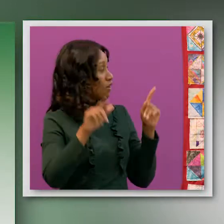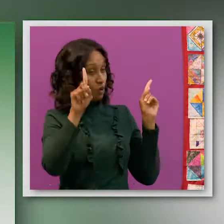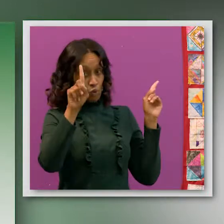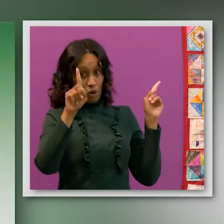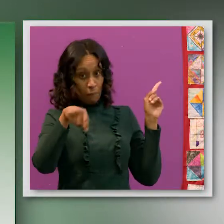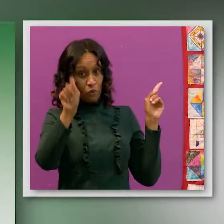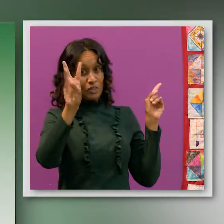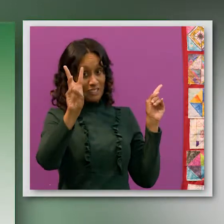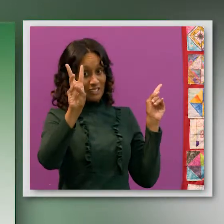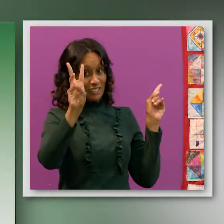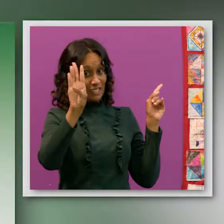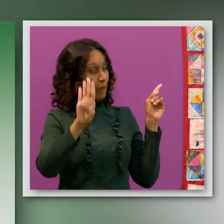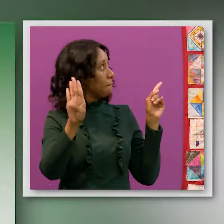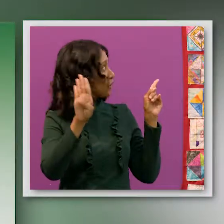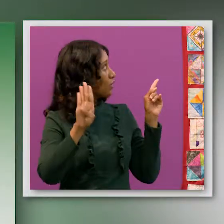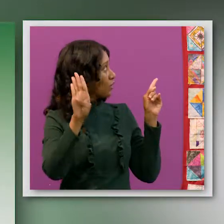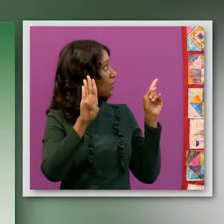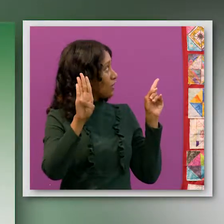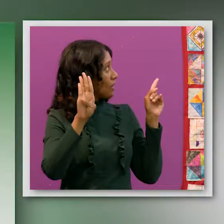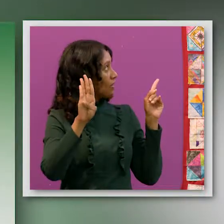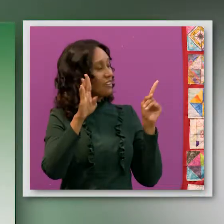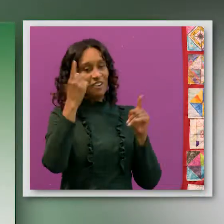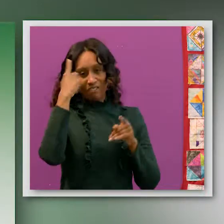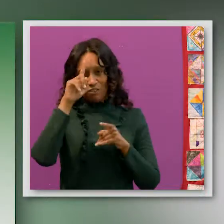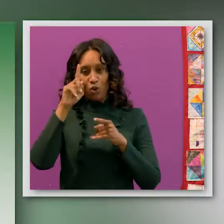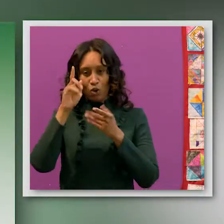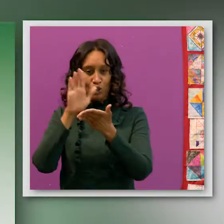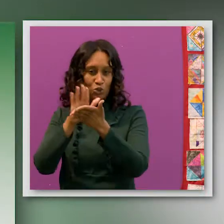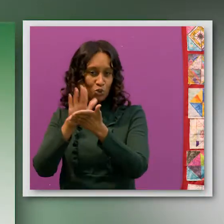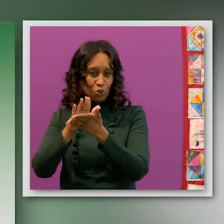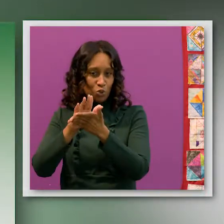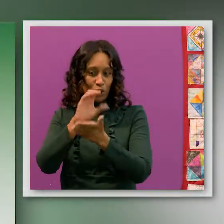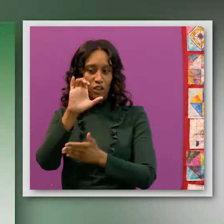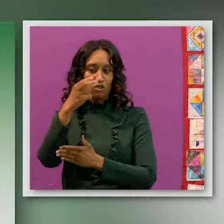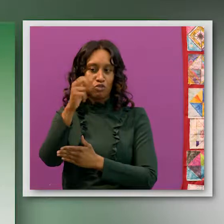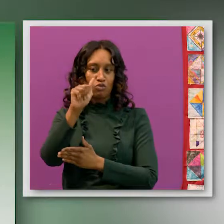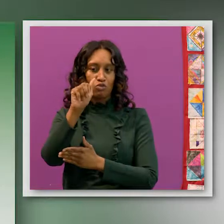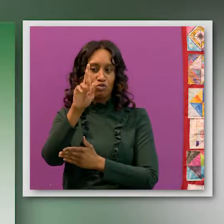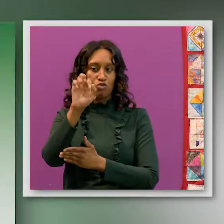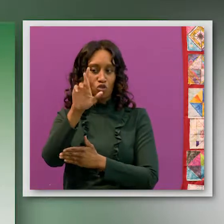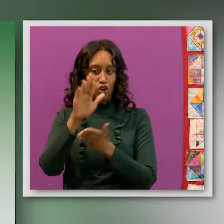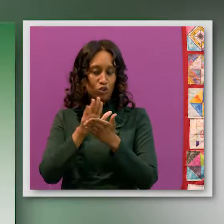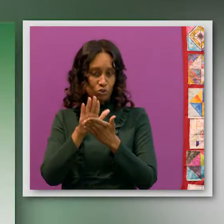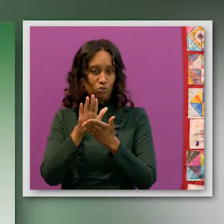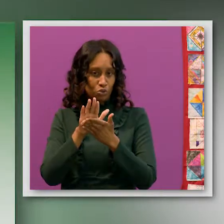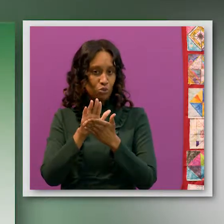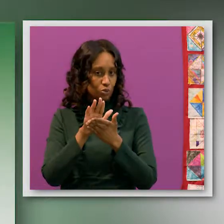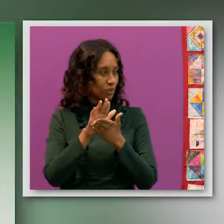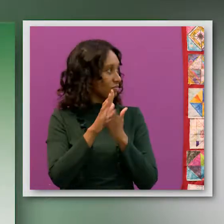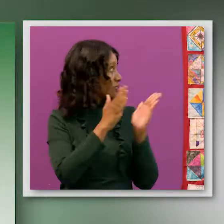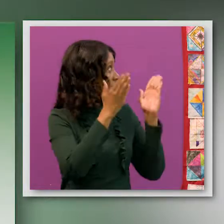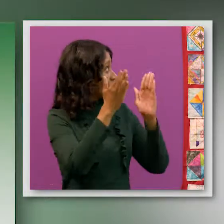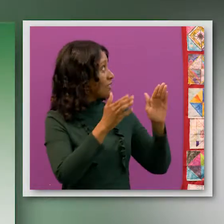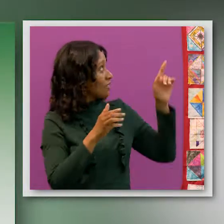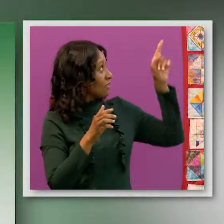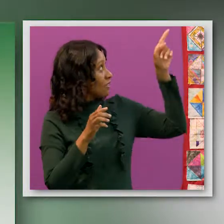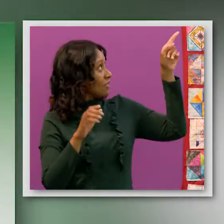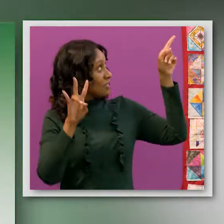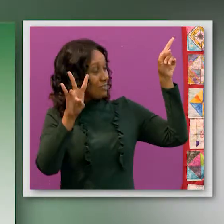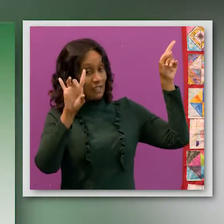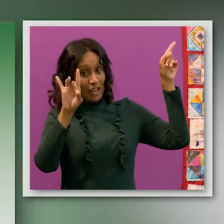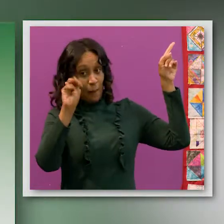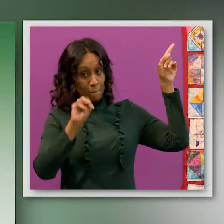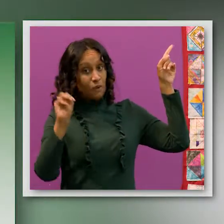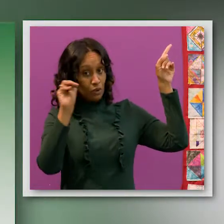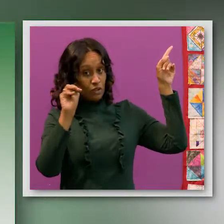educational services for 91,000 traditional and charter public school students in the district, $78 million to support